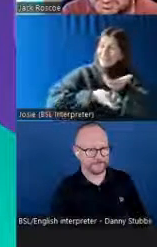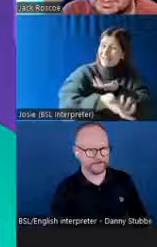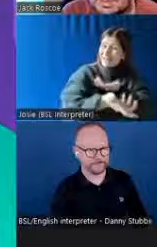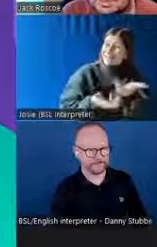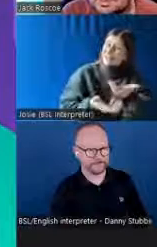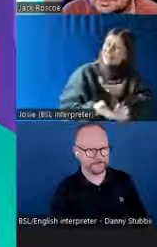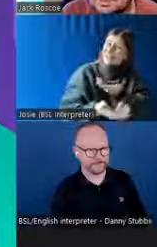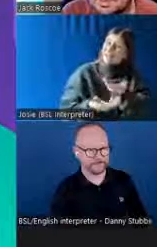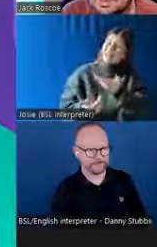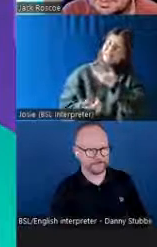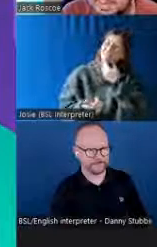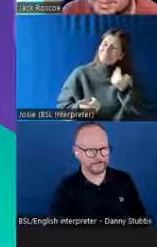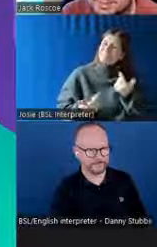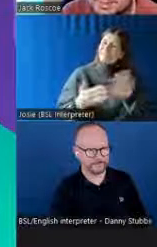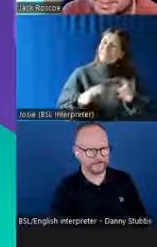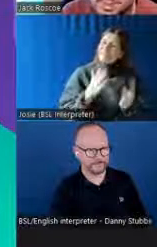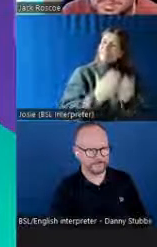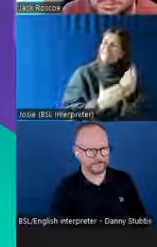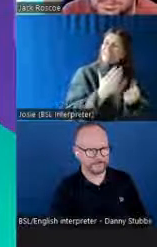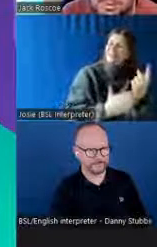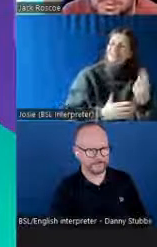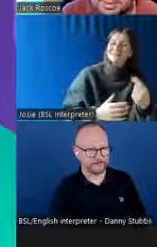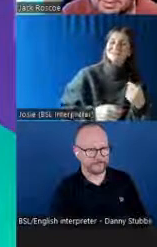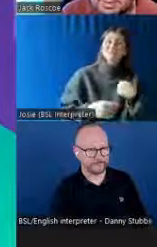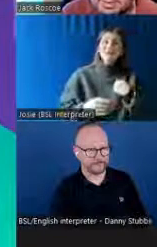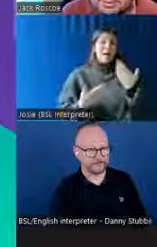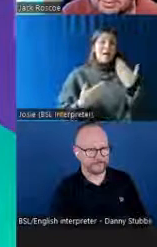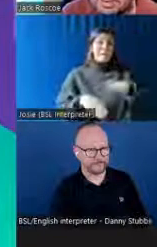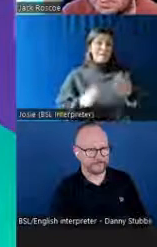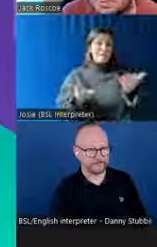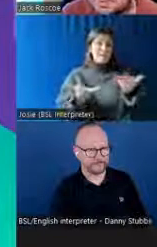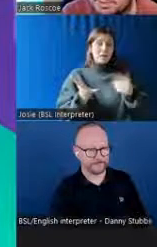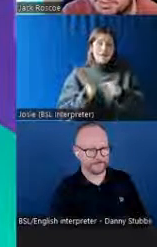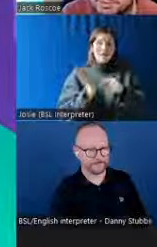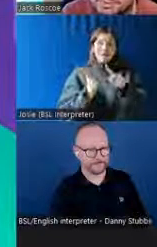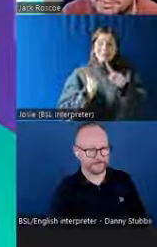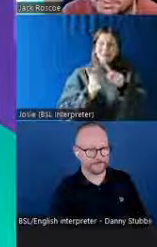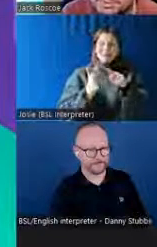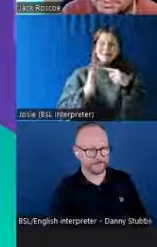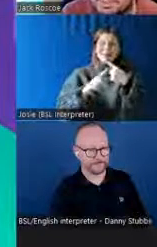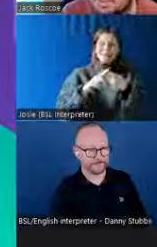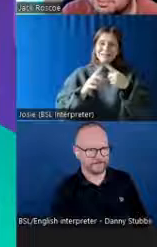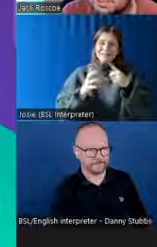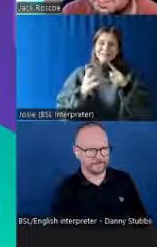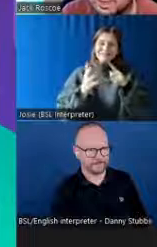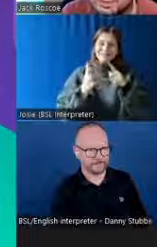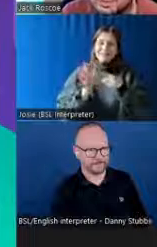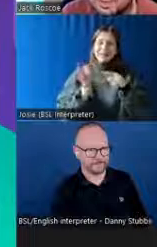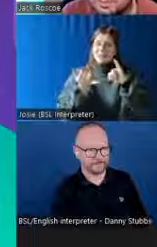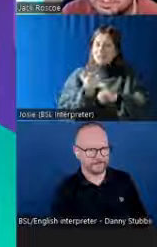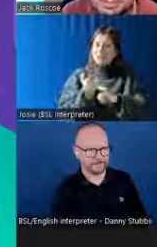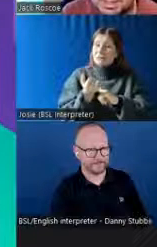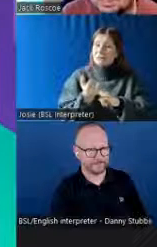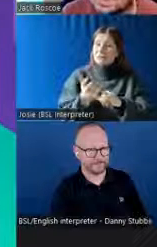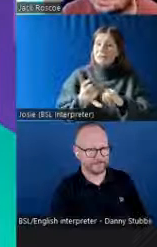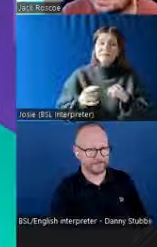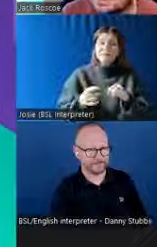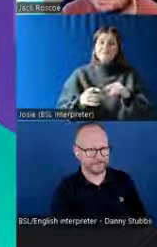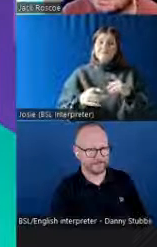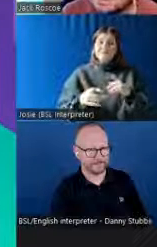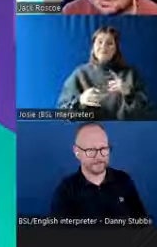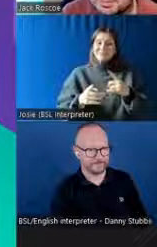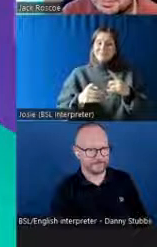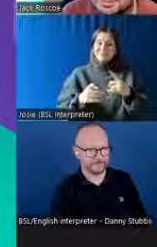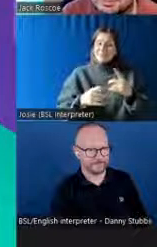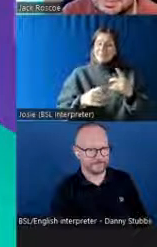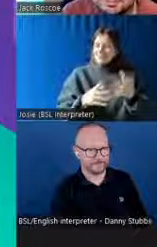couple of days doing them in Texas at the Alamo with some very bemused Americans who were wondering why a weird British guy was asking them